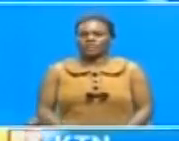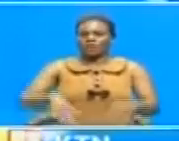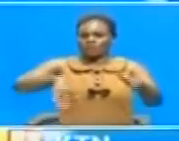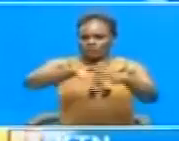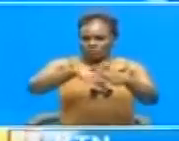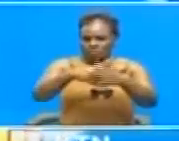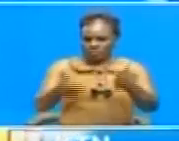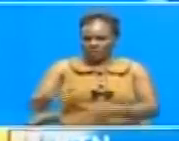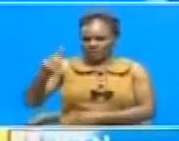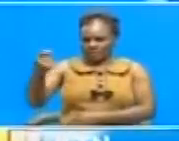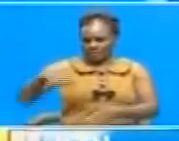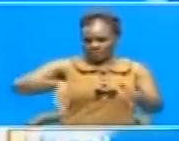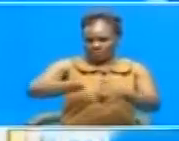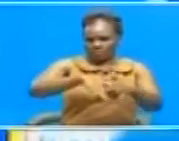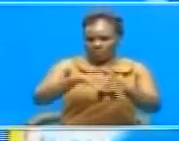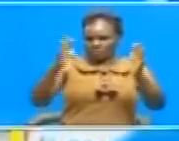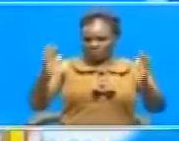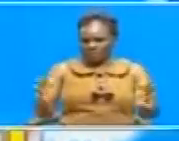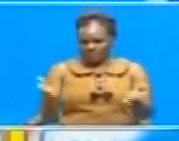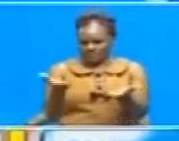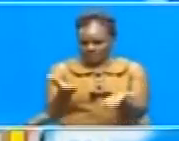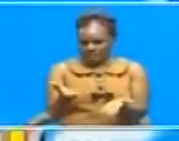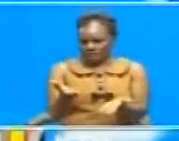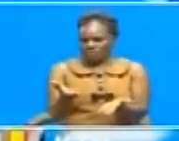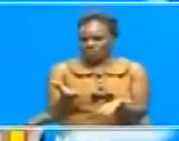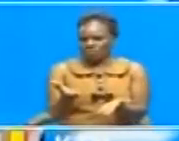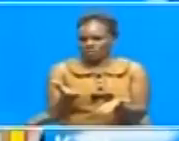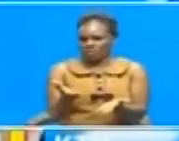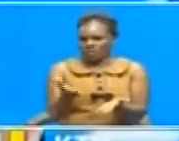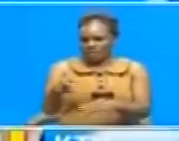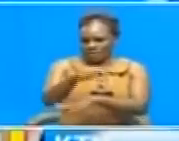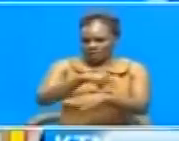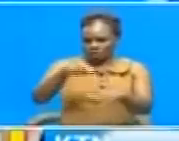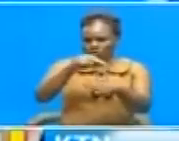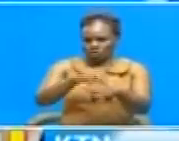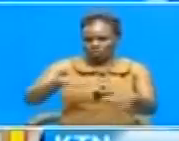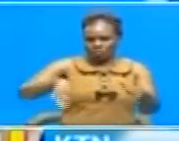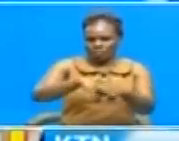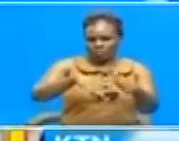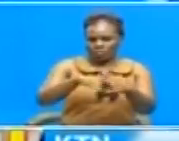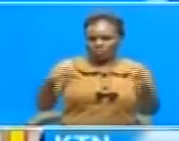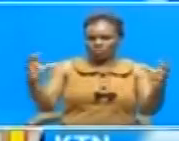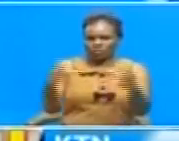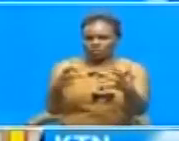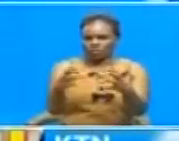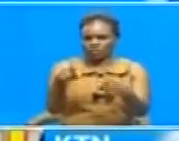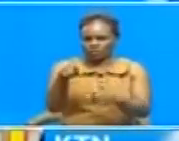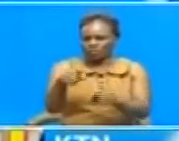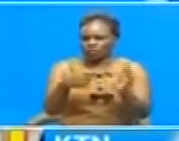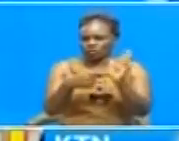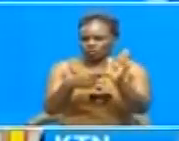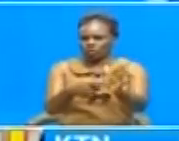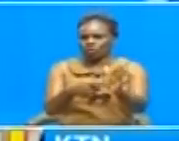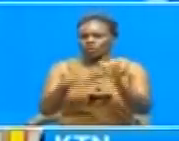football. The Kenya Premier League that has been under scrutiny lately following the national soccer team Harambee Stars' dismal show in the